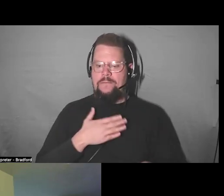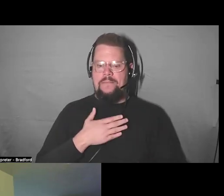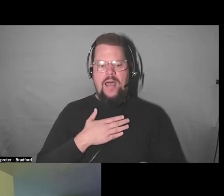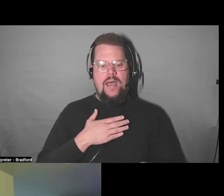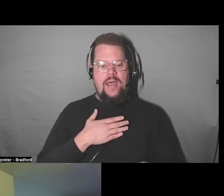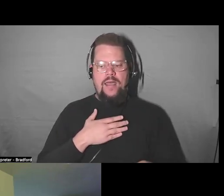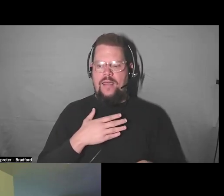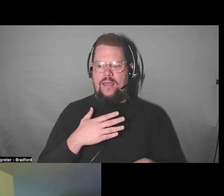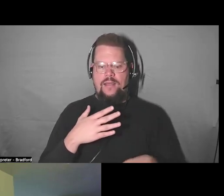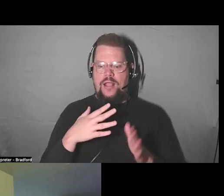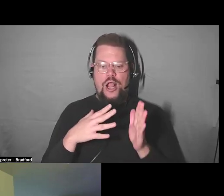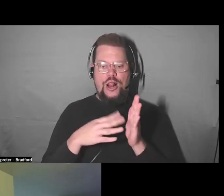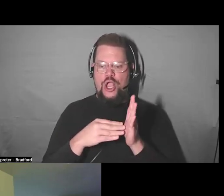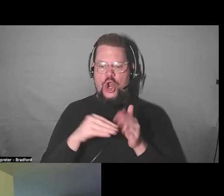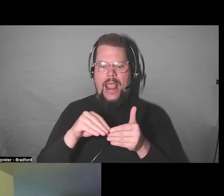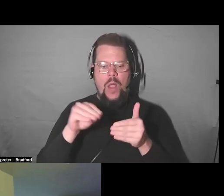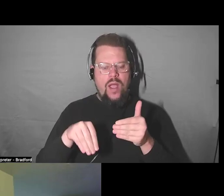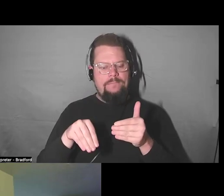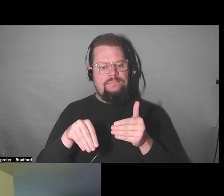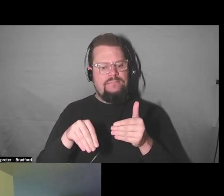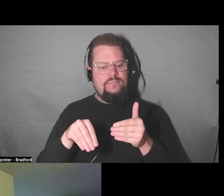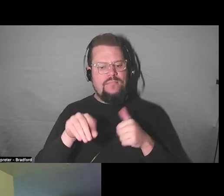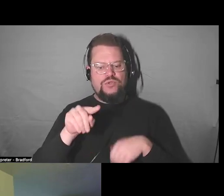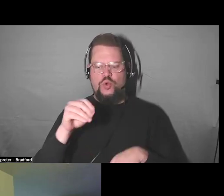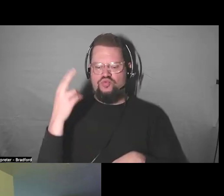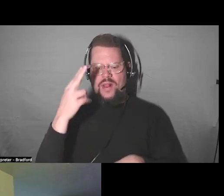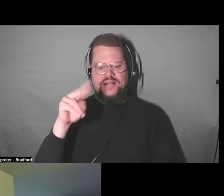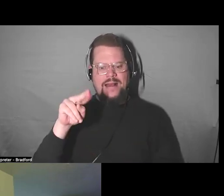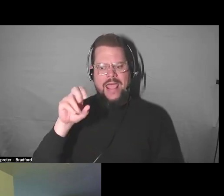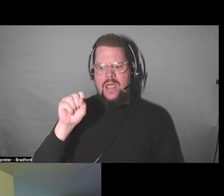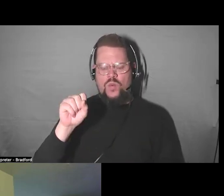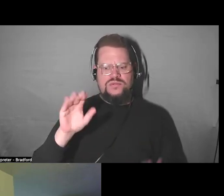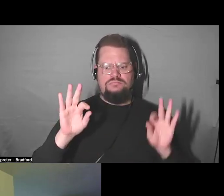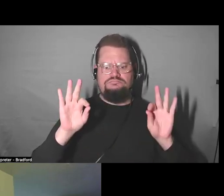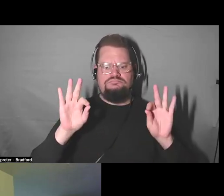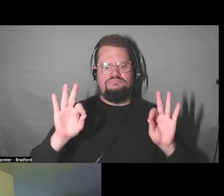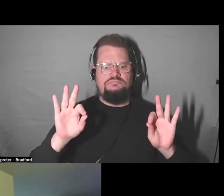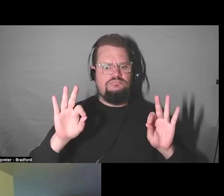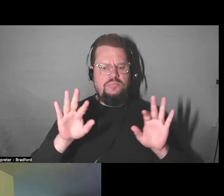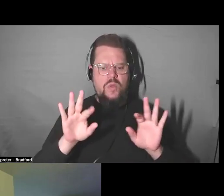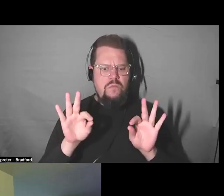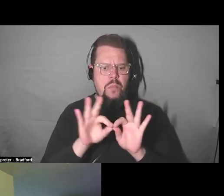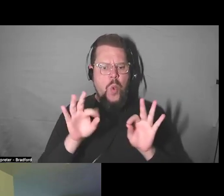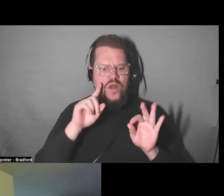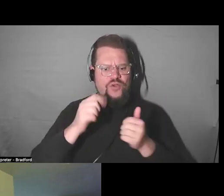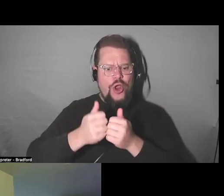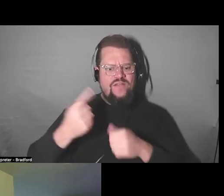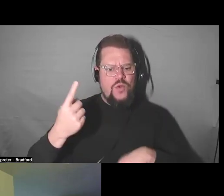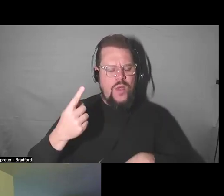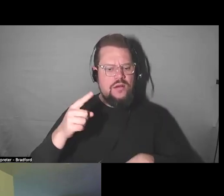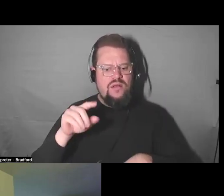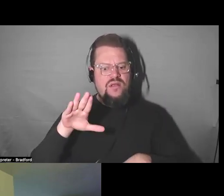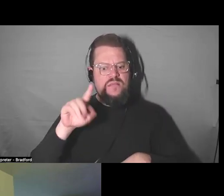from all of this was to realize that not only are nouns perfectly fine and really important for everyone, they